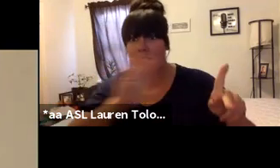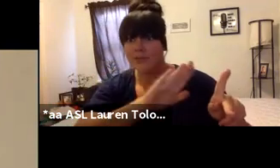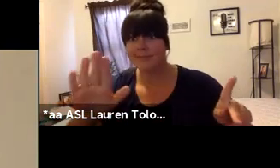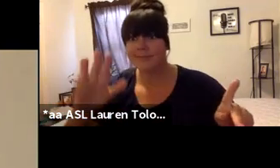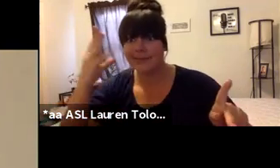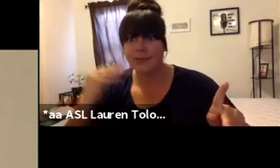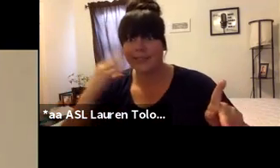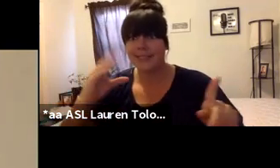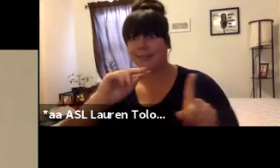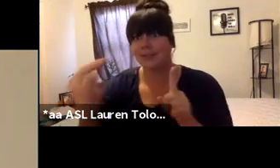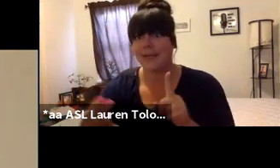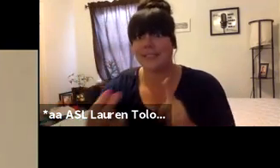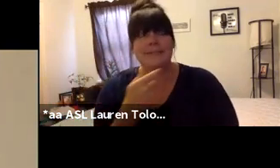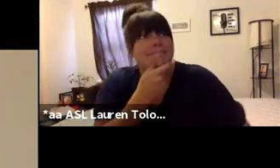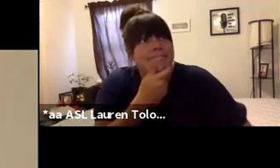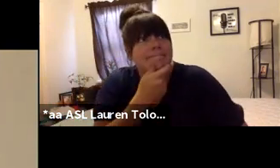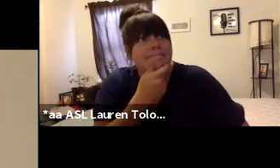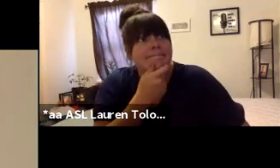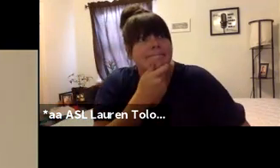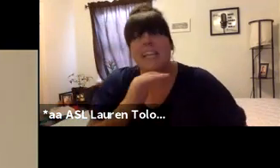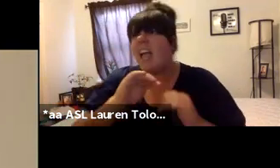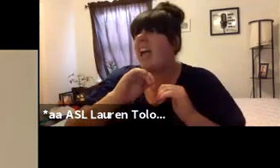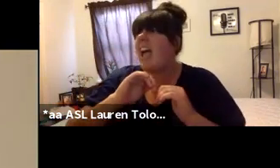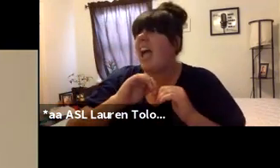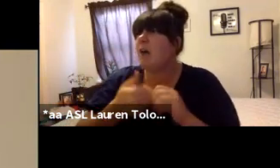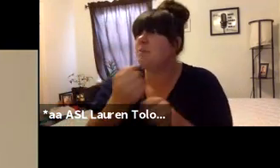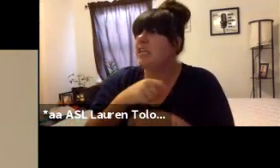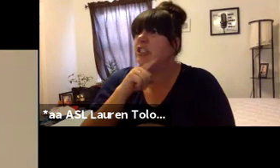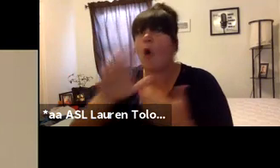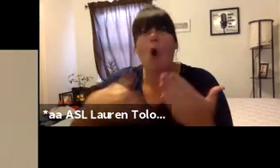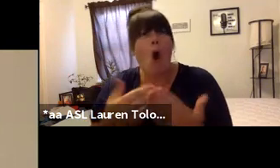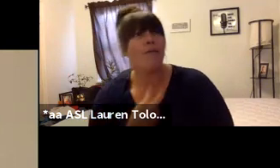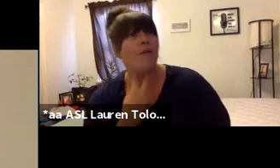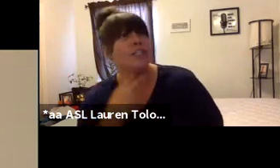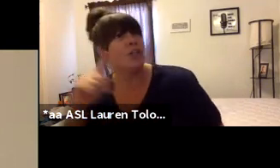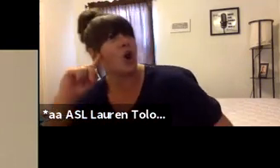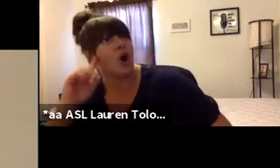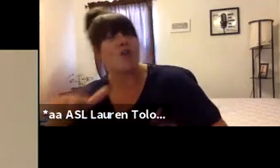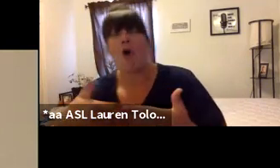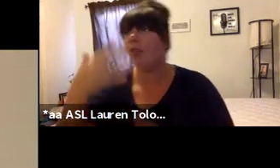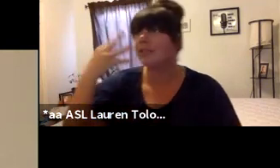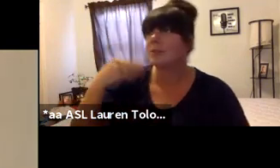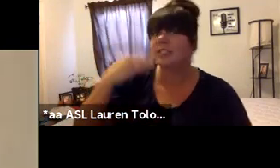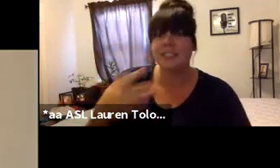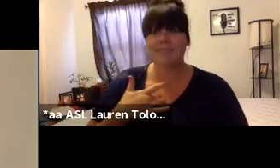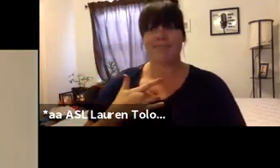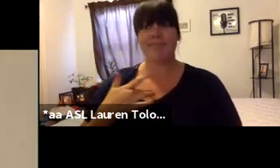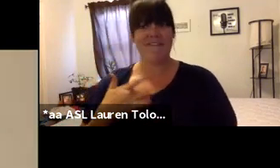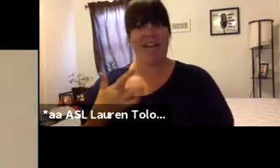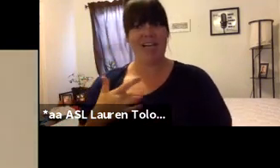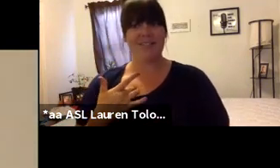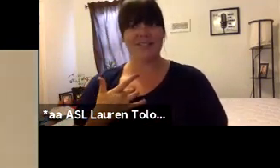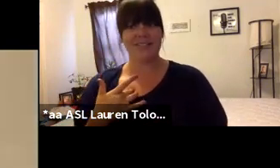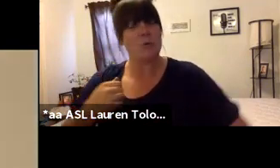do you make sure that all voices are heard and all experiences are felt when you share that? This was our challenge for the